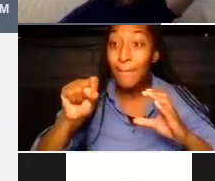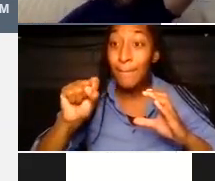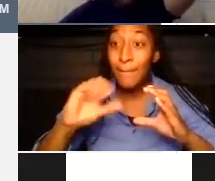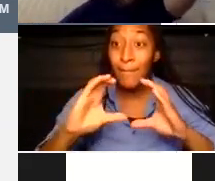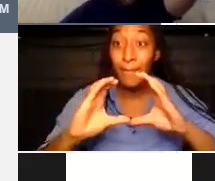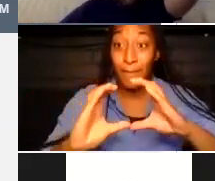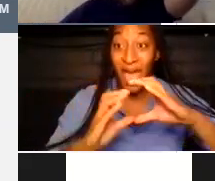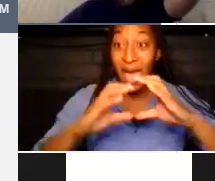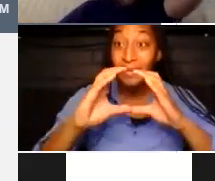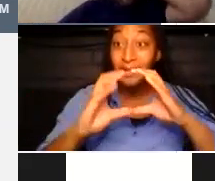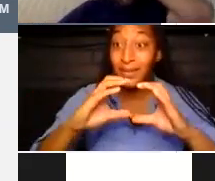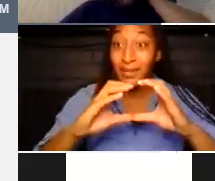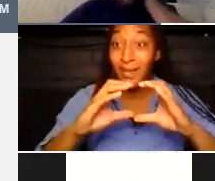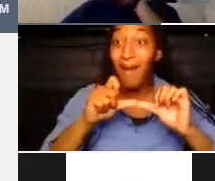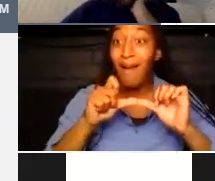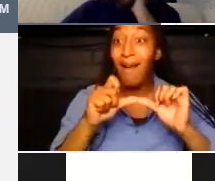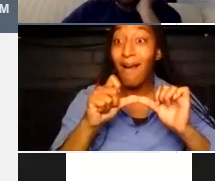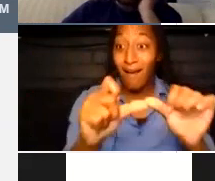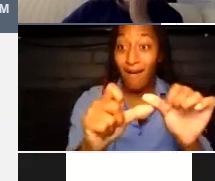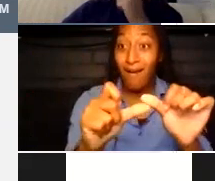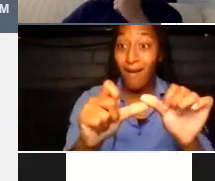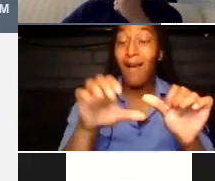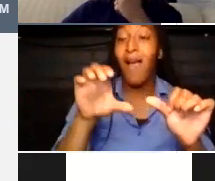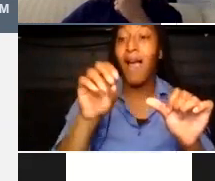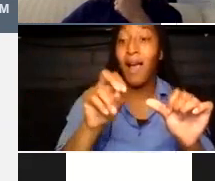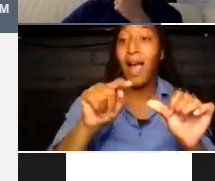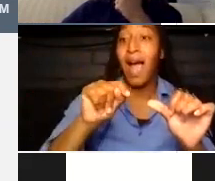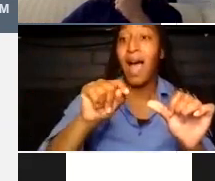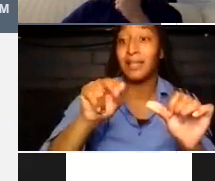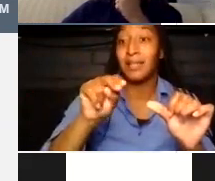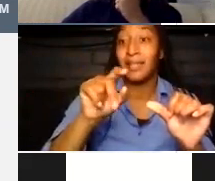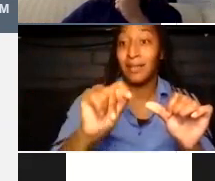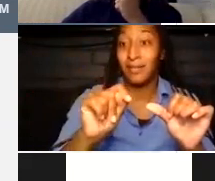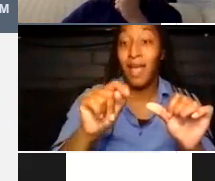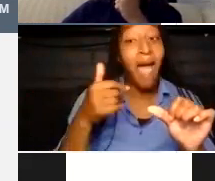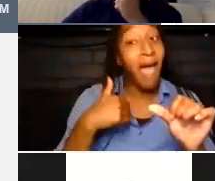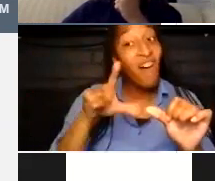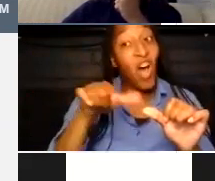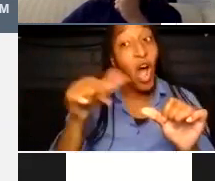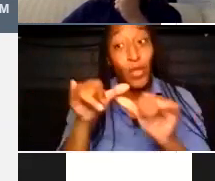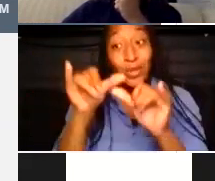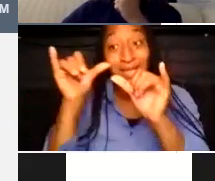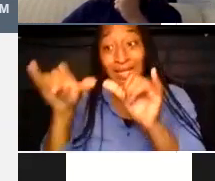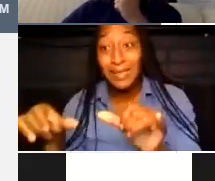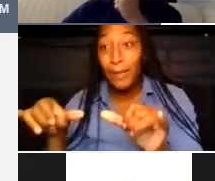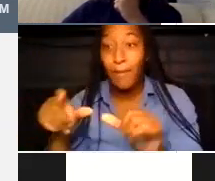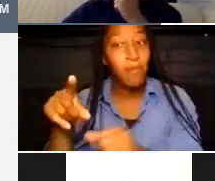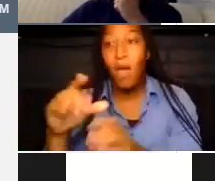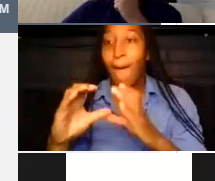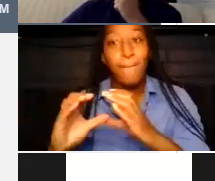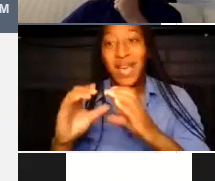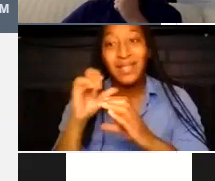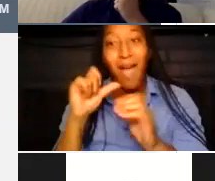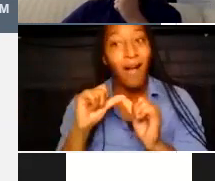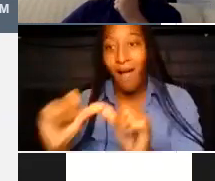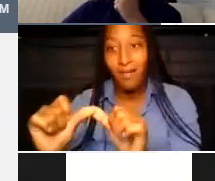with where the mass is not constant. And so we call those reaction type systems. And a rocket